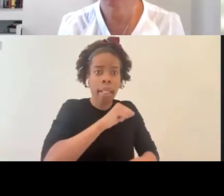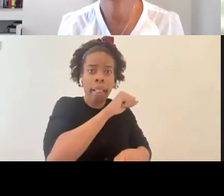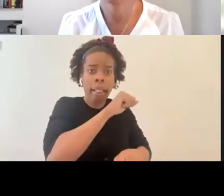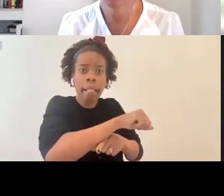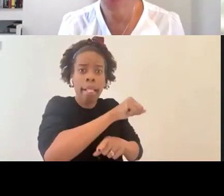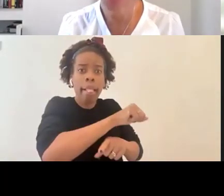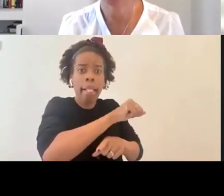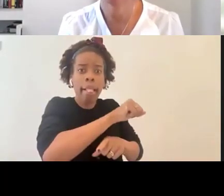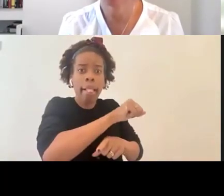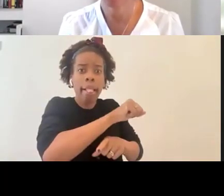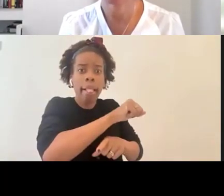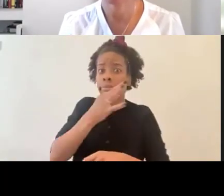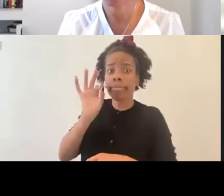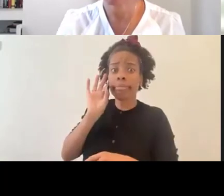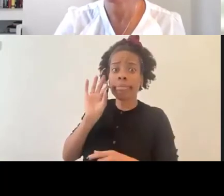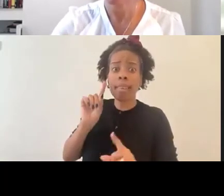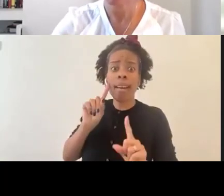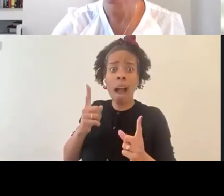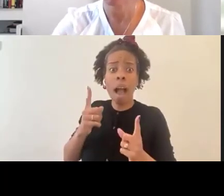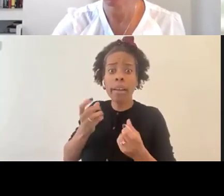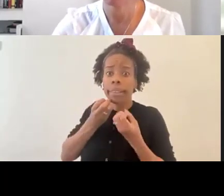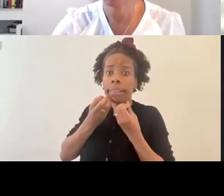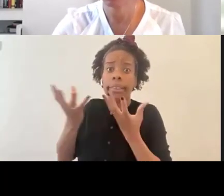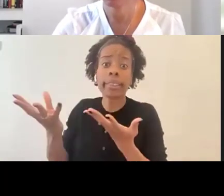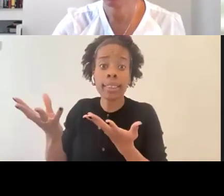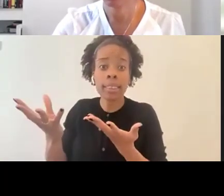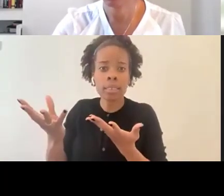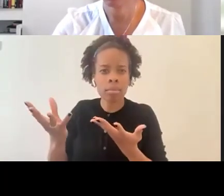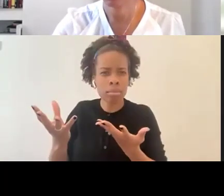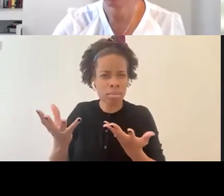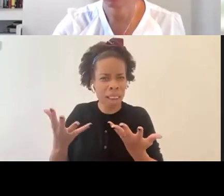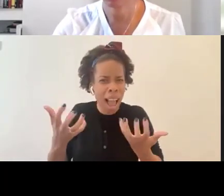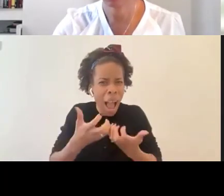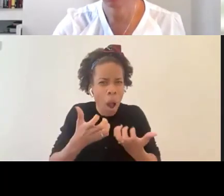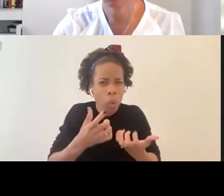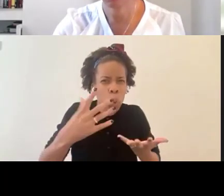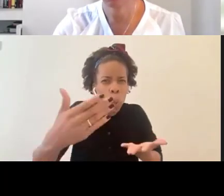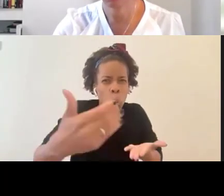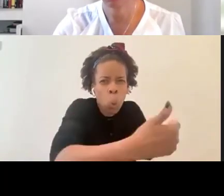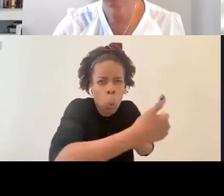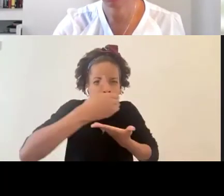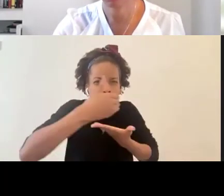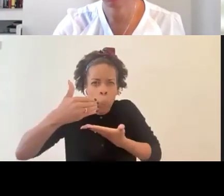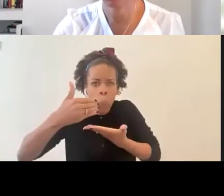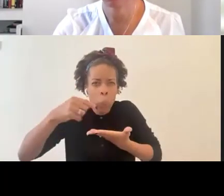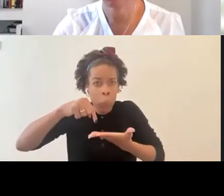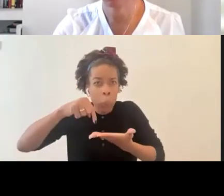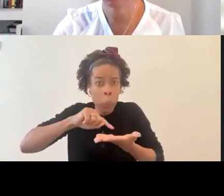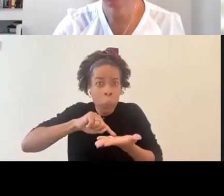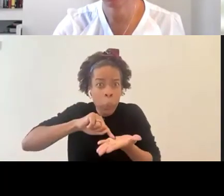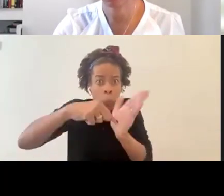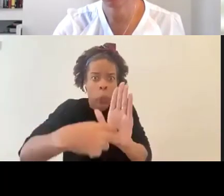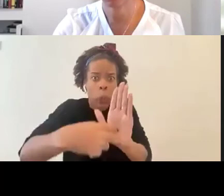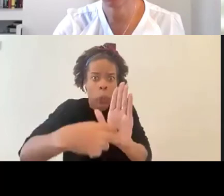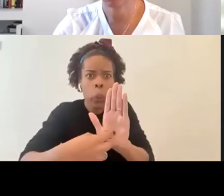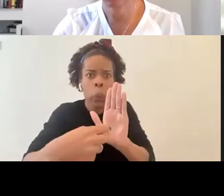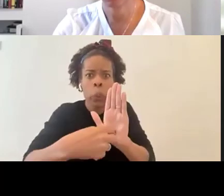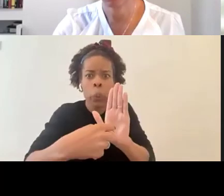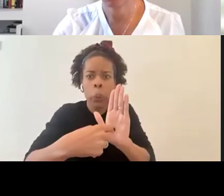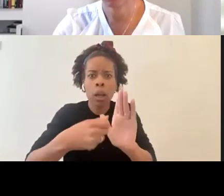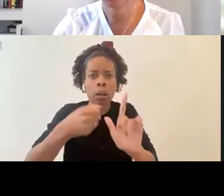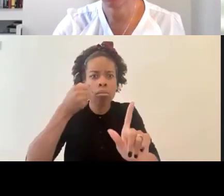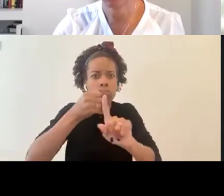subdued. So how do you aggregate all that, and how do you make that into a powerful